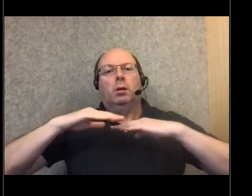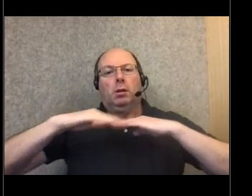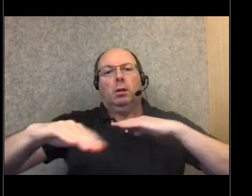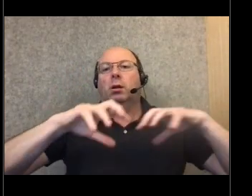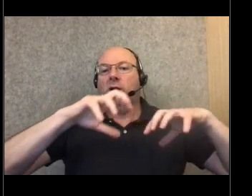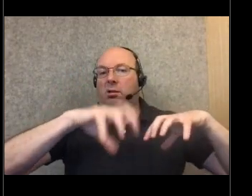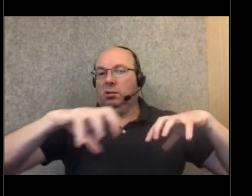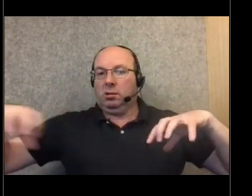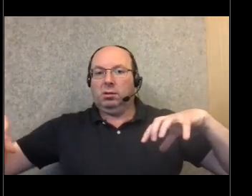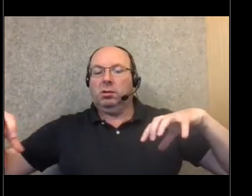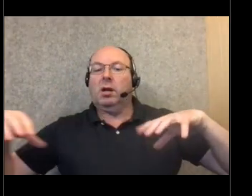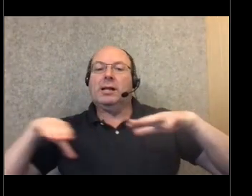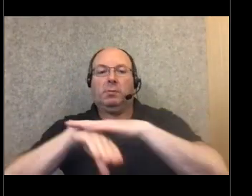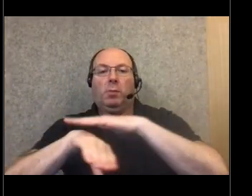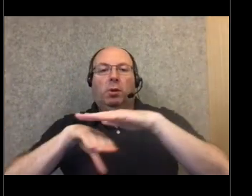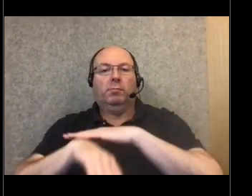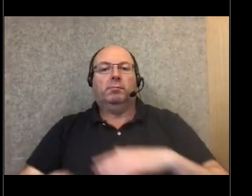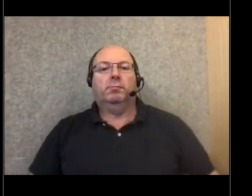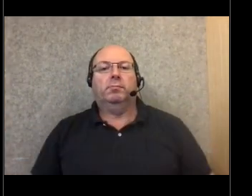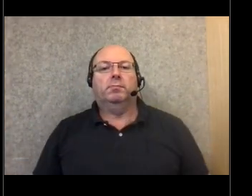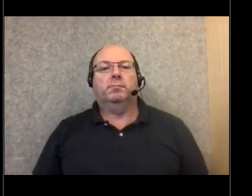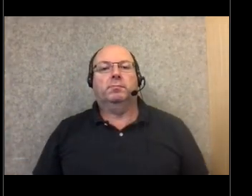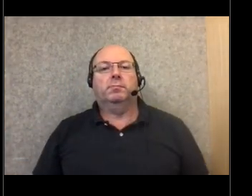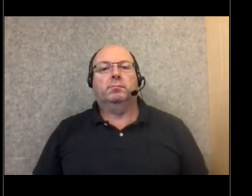not be at grade level.